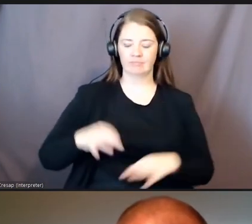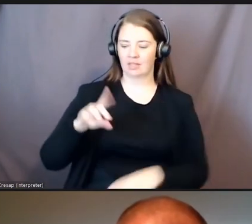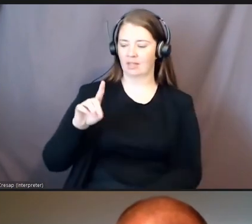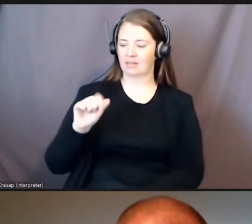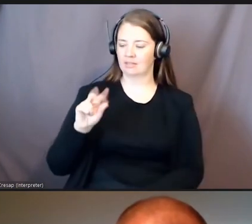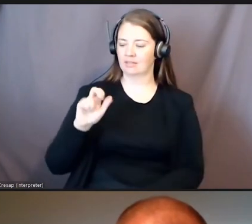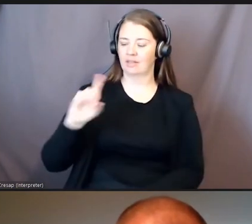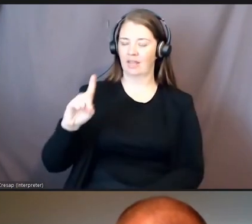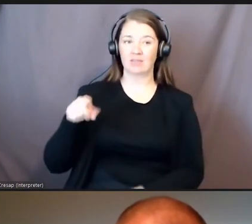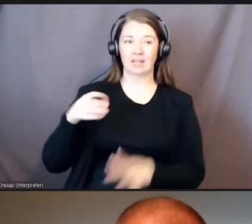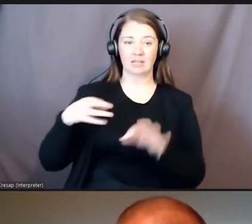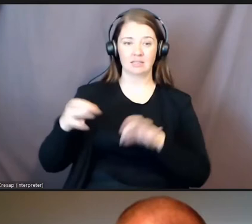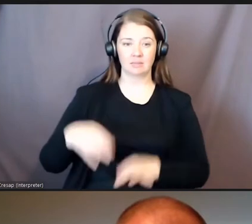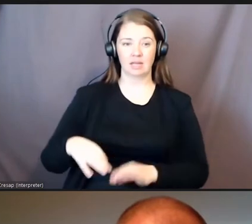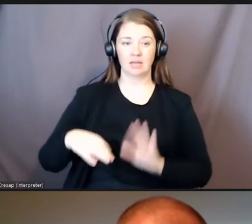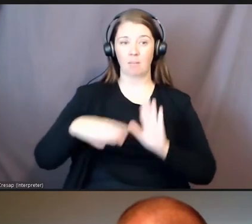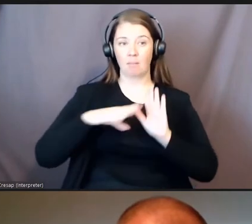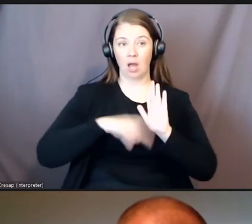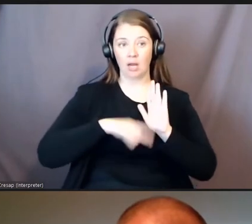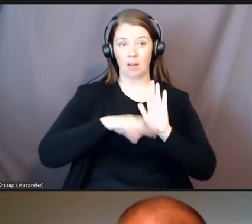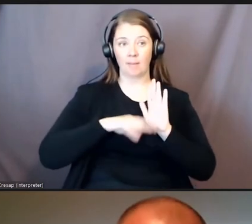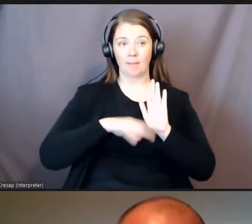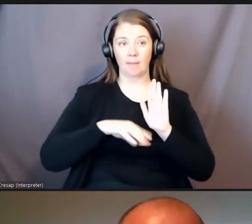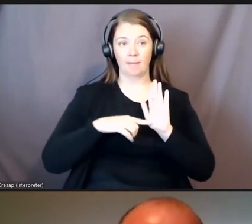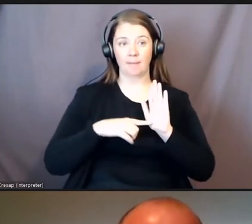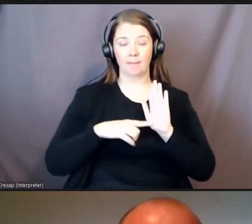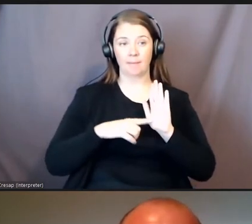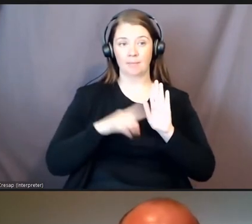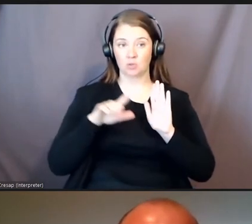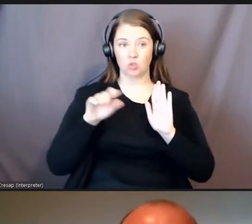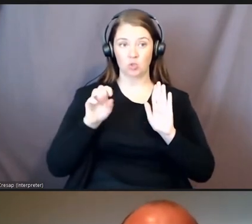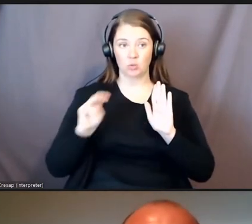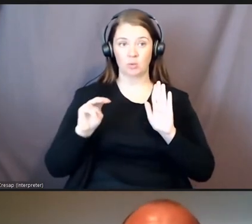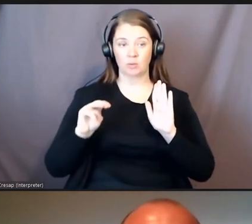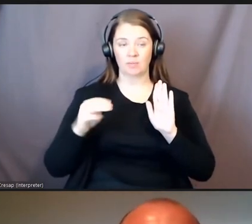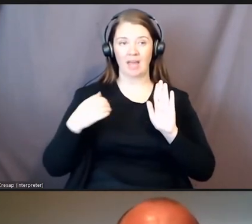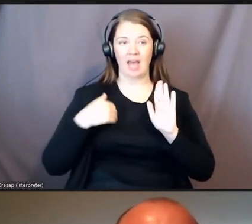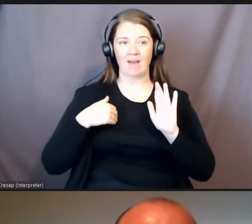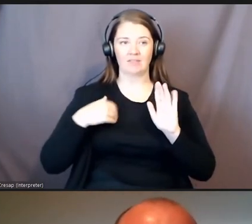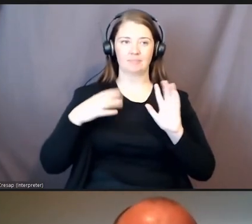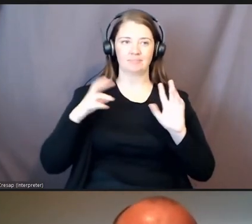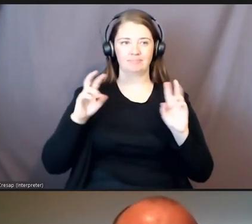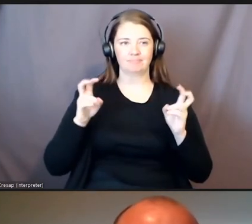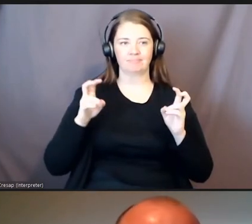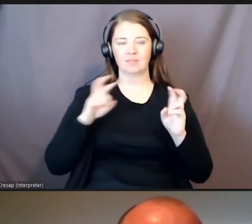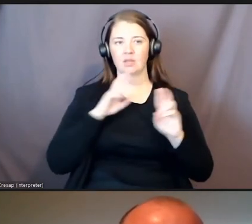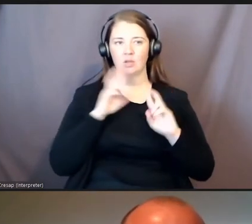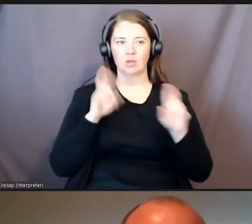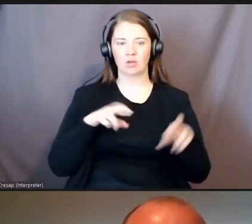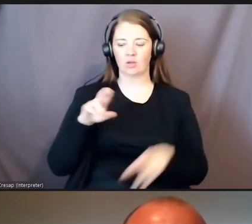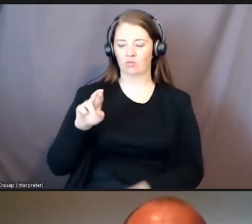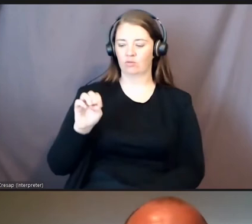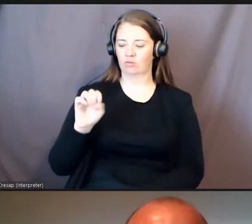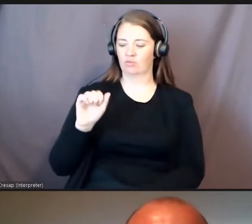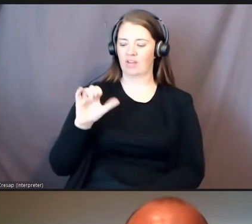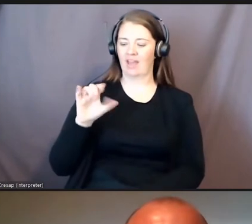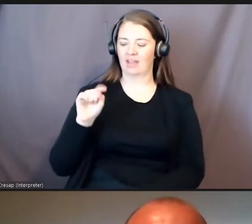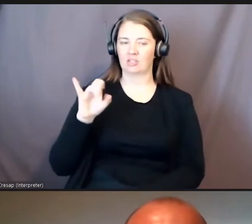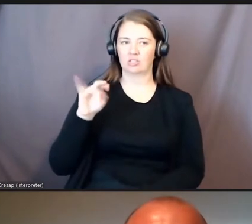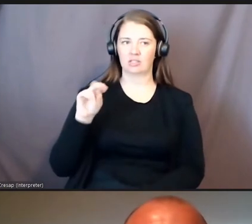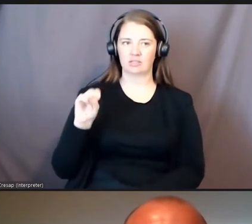earlier, at the bottom of the Zoom, there is a reactions button. So,